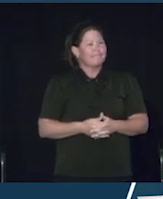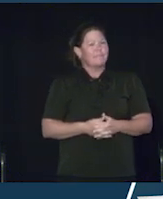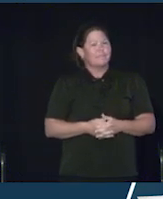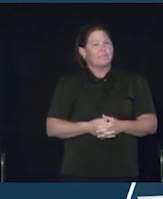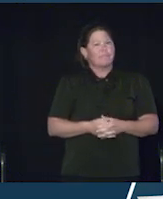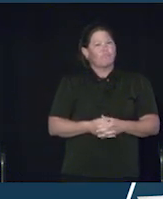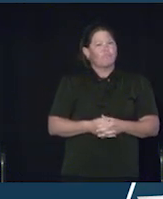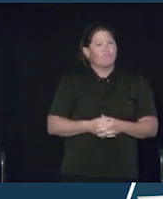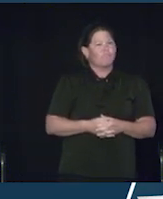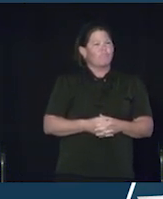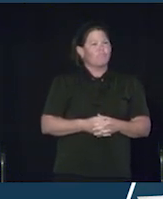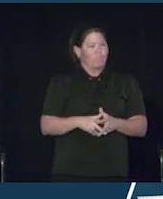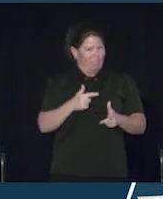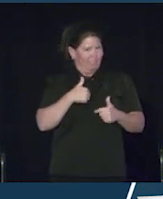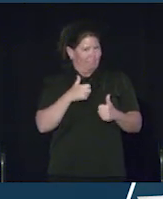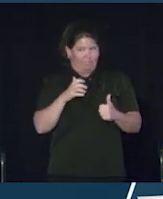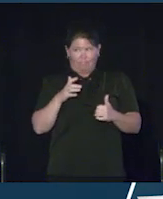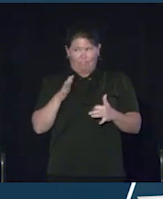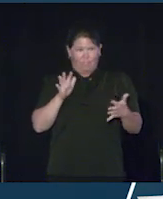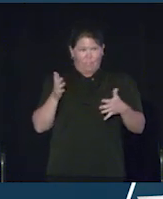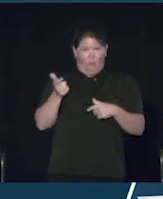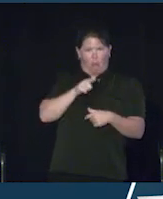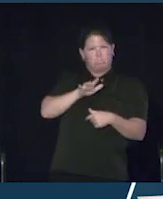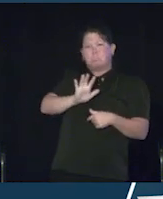Actually, this is your slide. Okay.